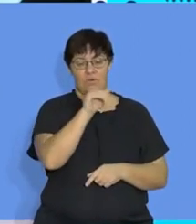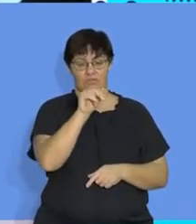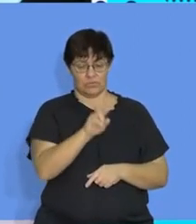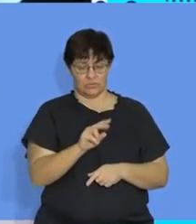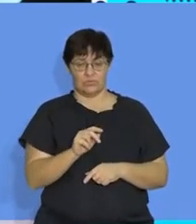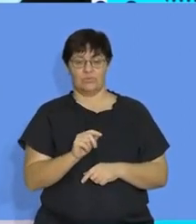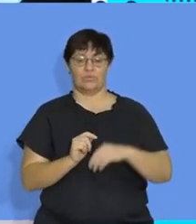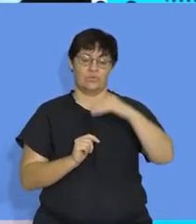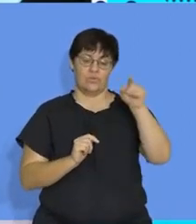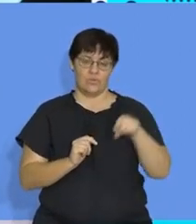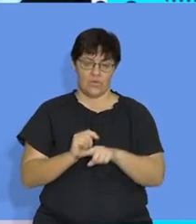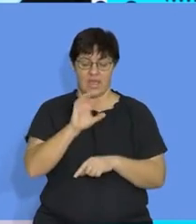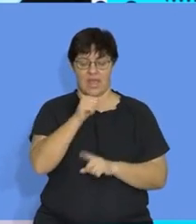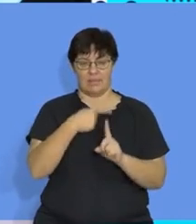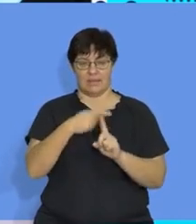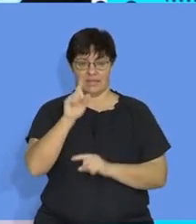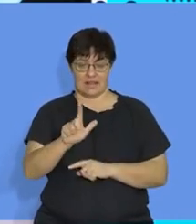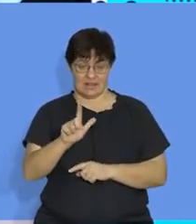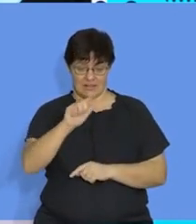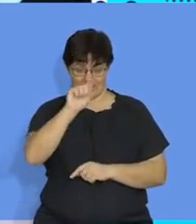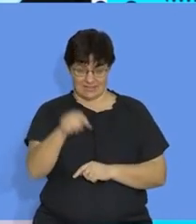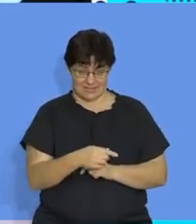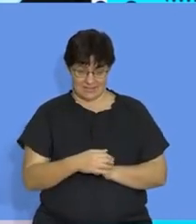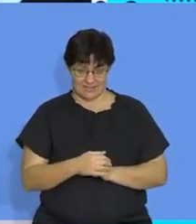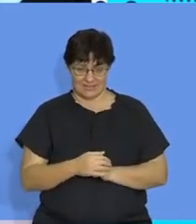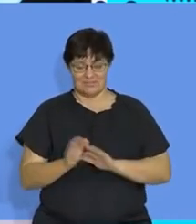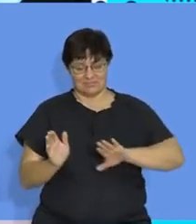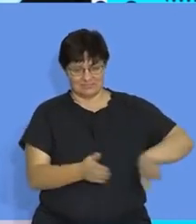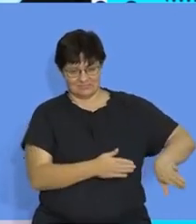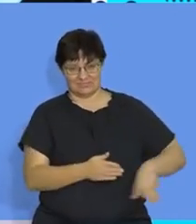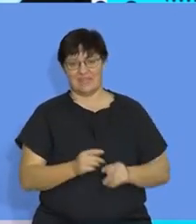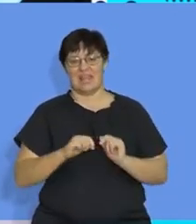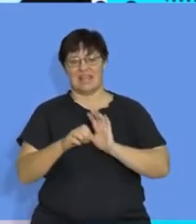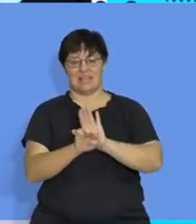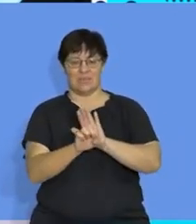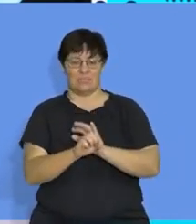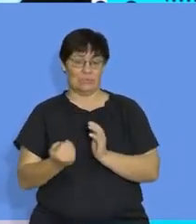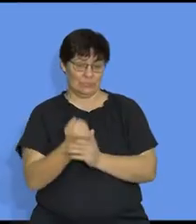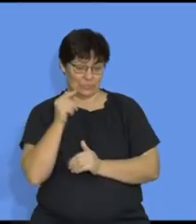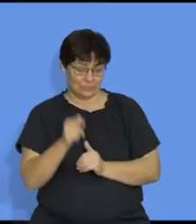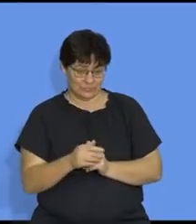2 times a plus L. Let's have a look at the next example together.